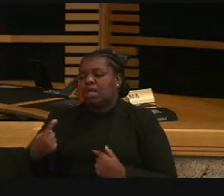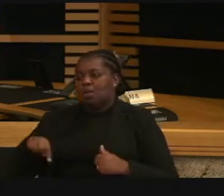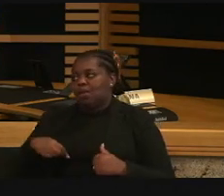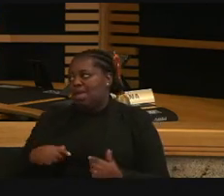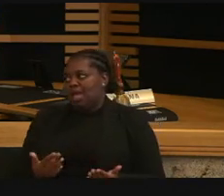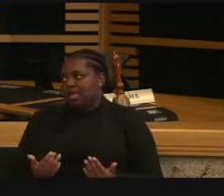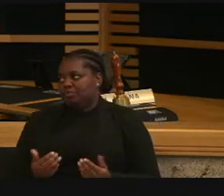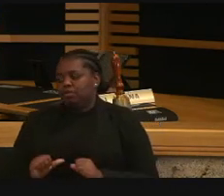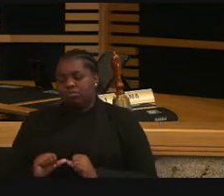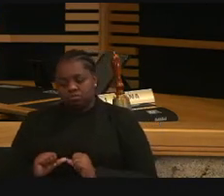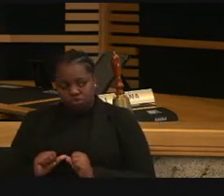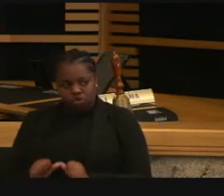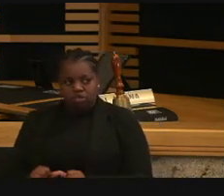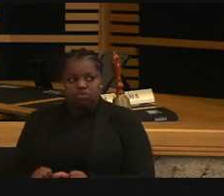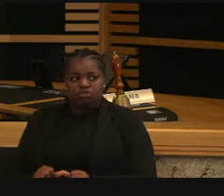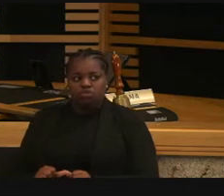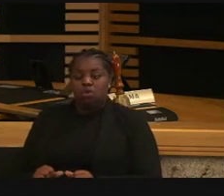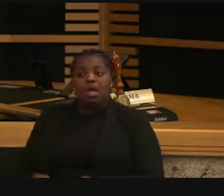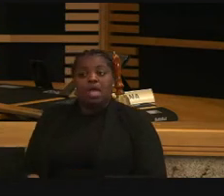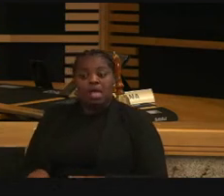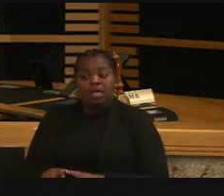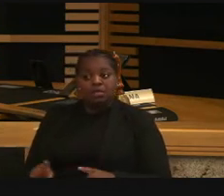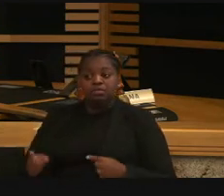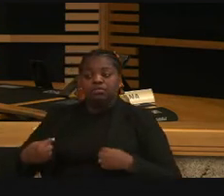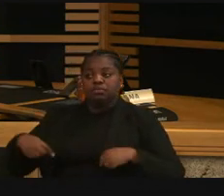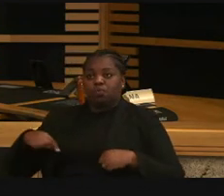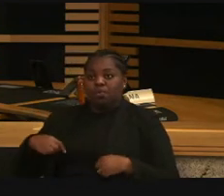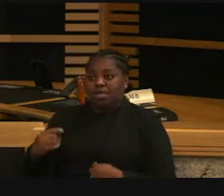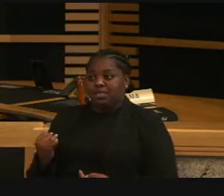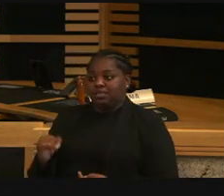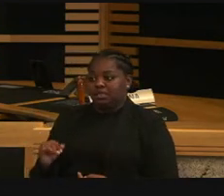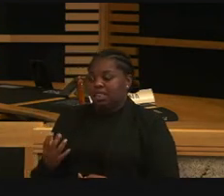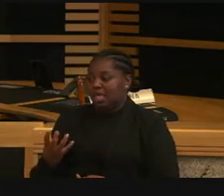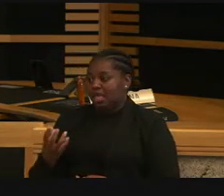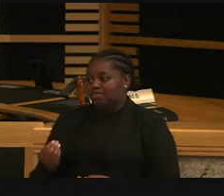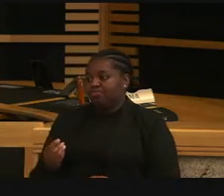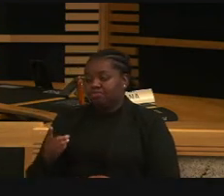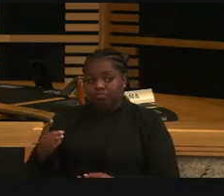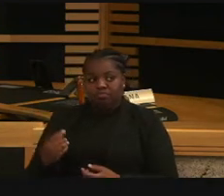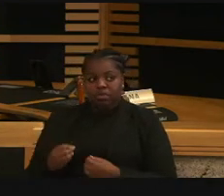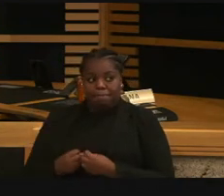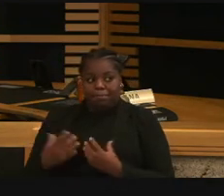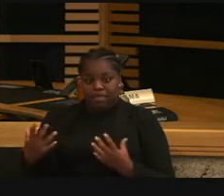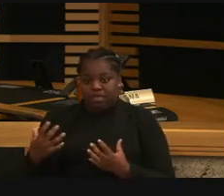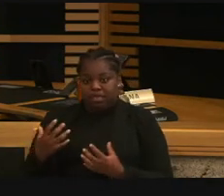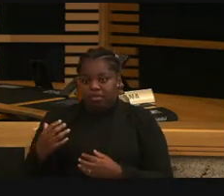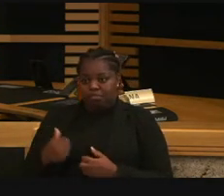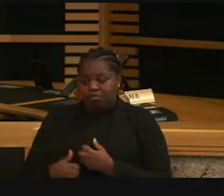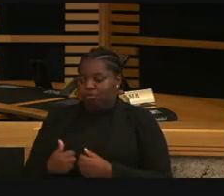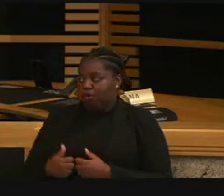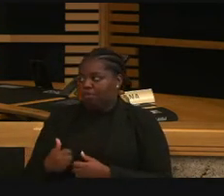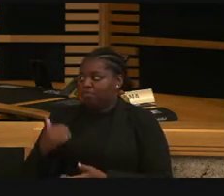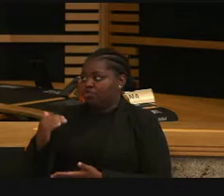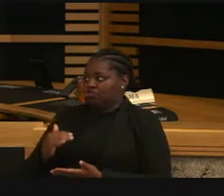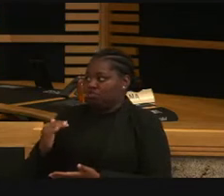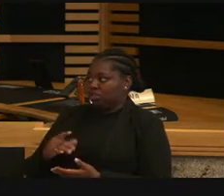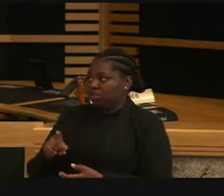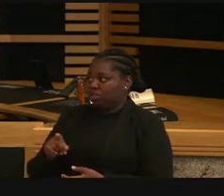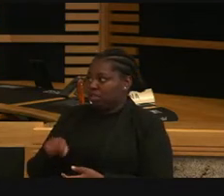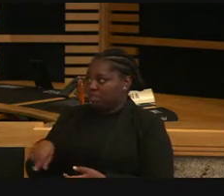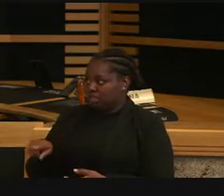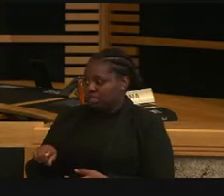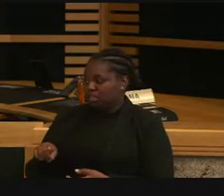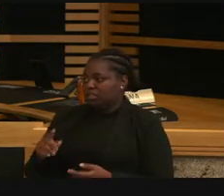is, to continue, and as long as we still have some serious problems of the shortage of these particular